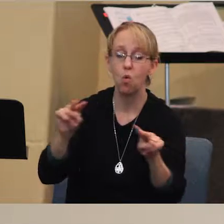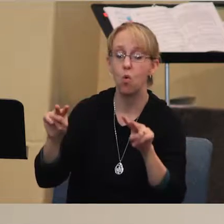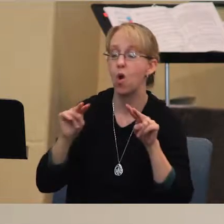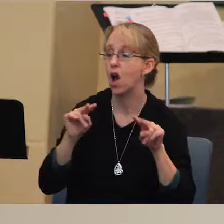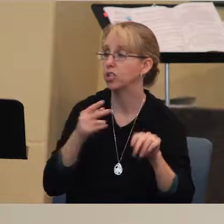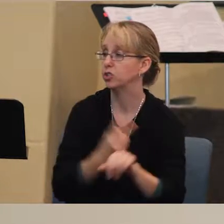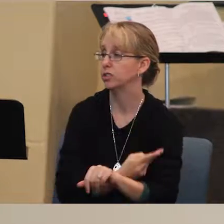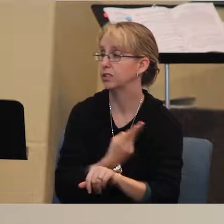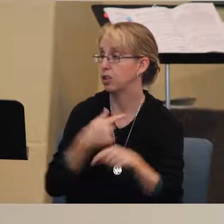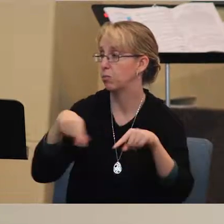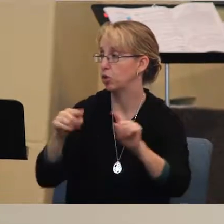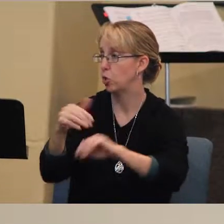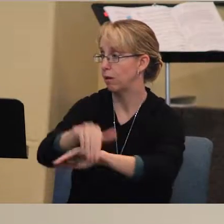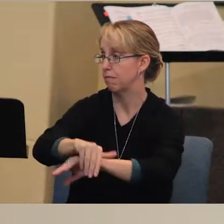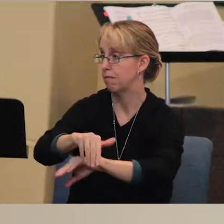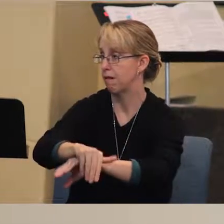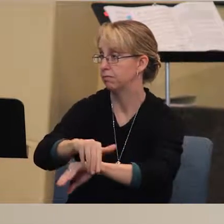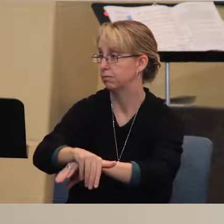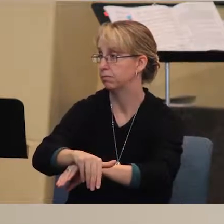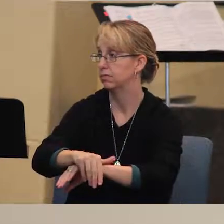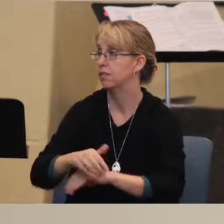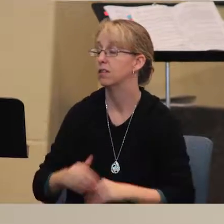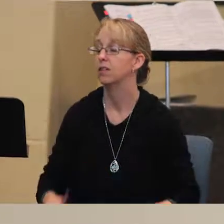their flock by night.